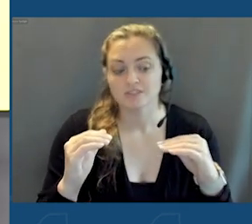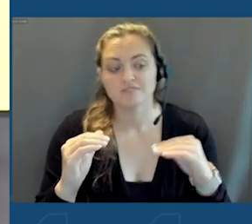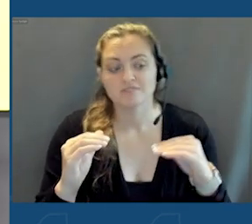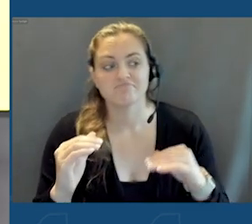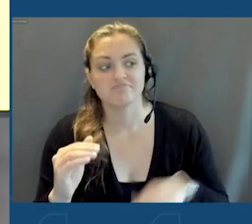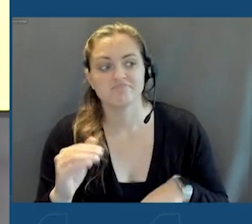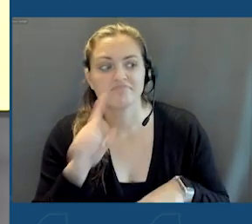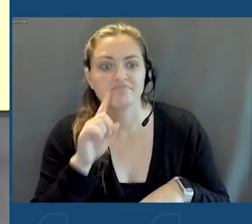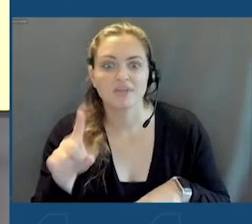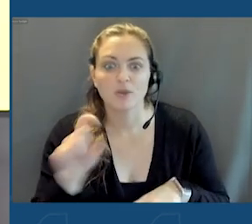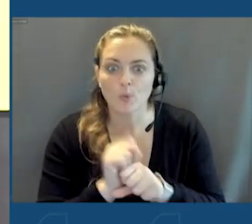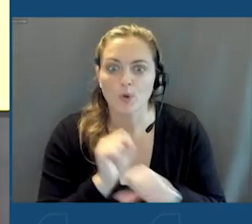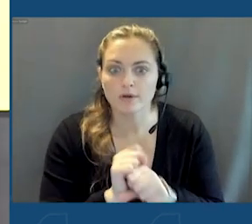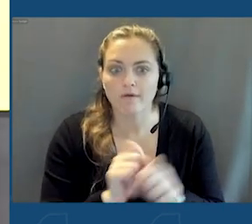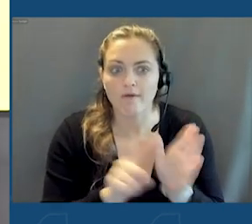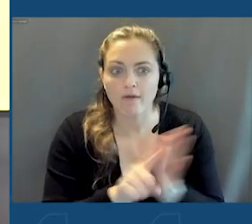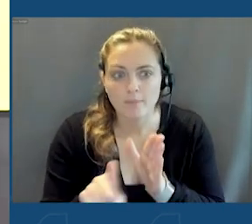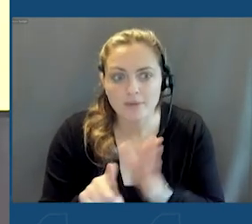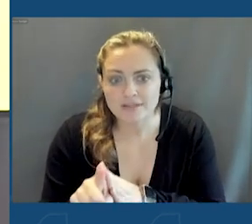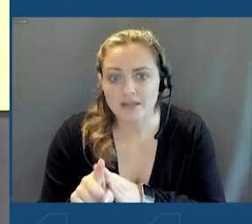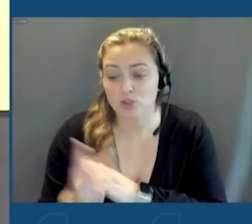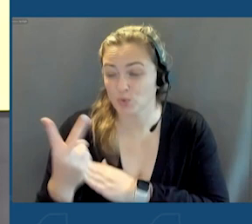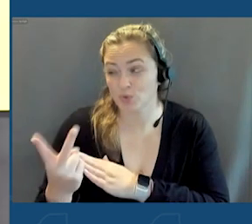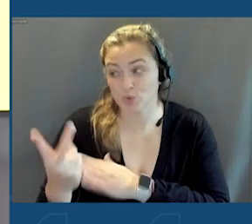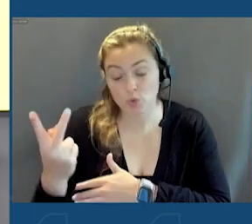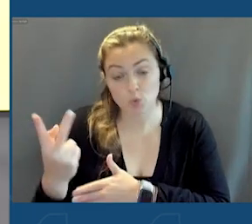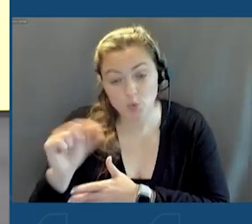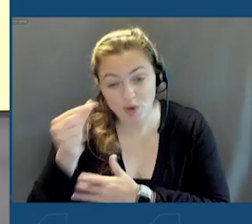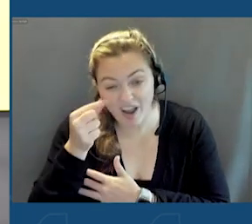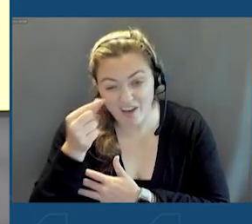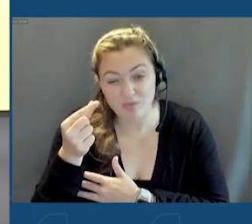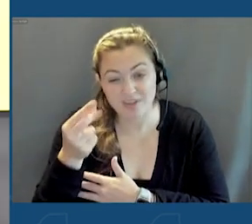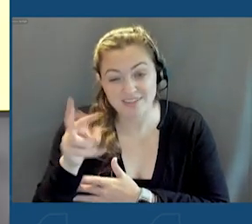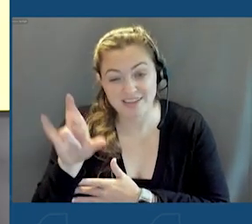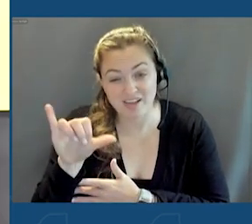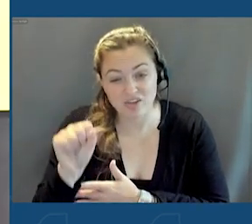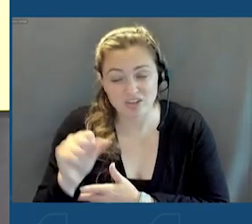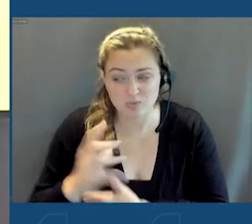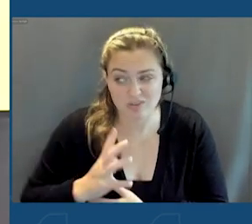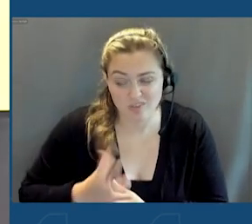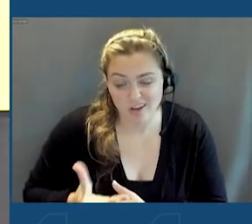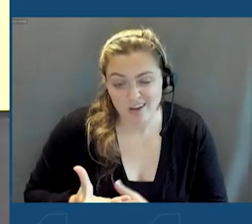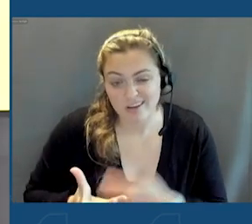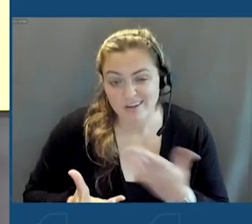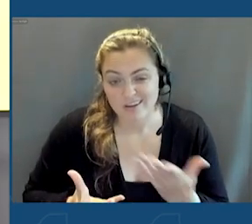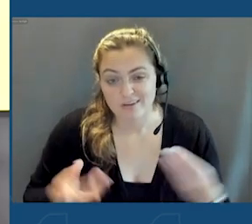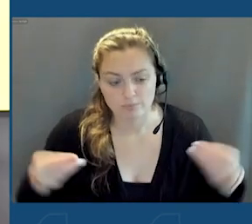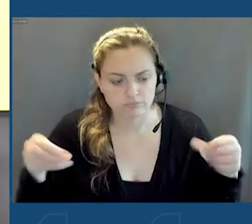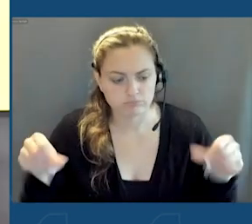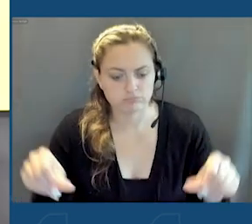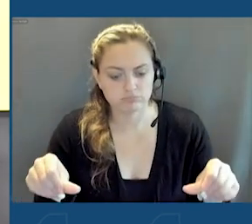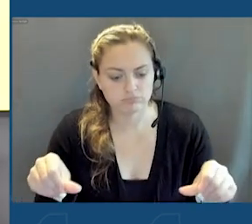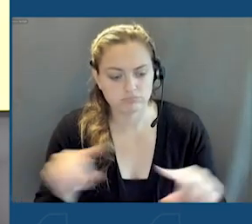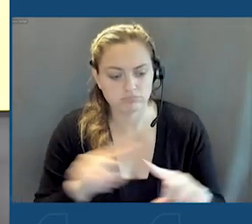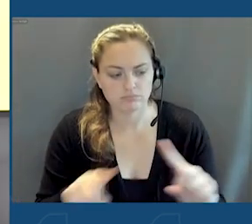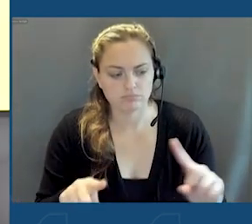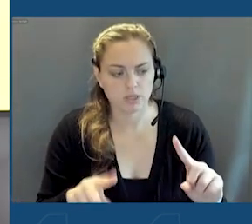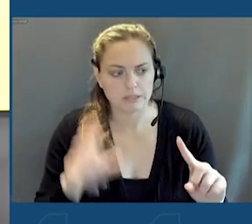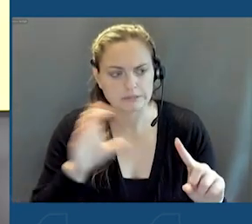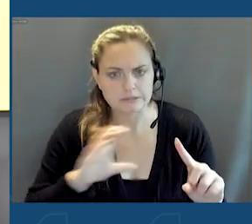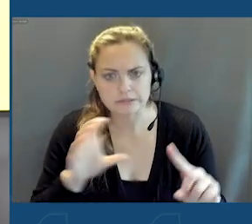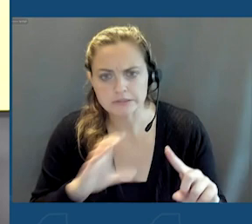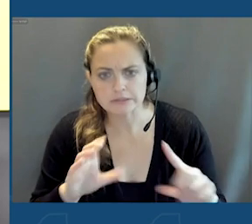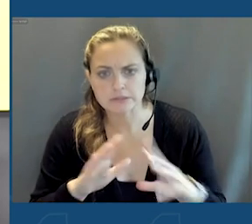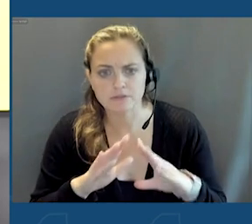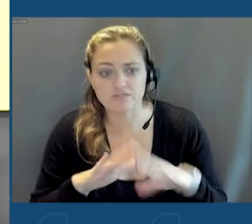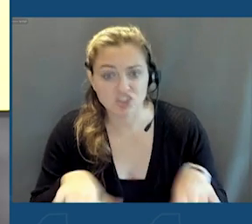nation's capital. So 2 government salaries, which is fine, we did fine. But all of a sudden, we couldn't find childcare when our baby Billy came